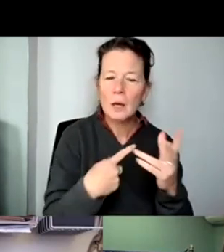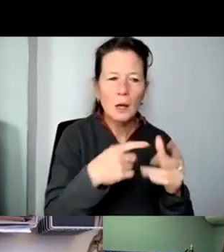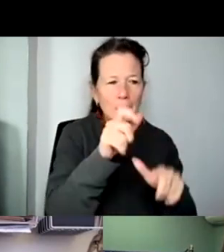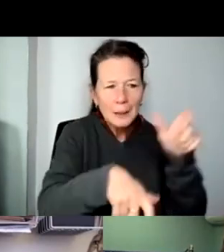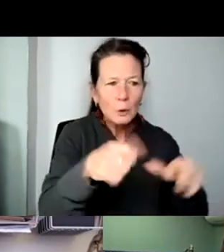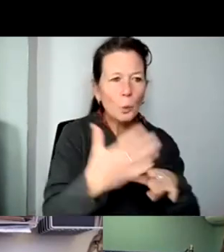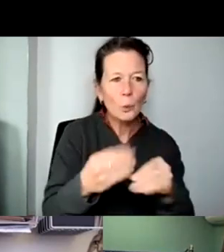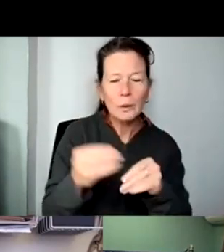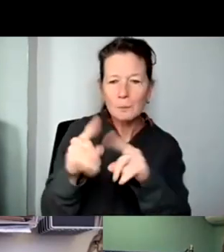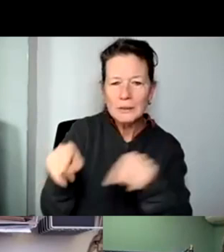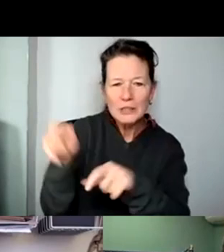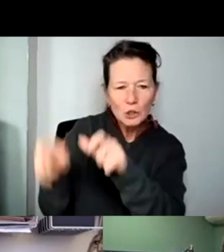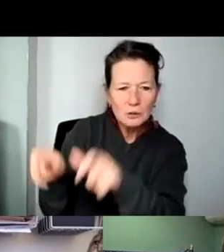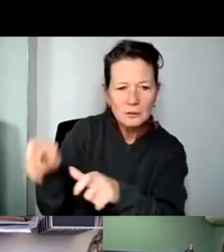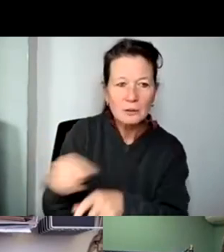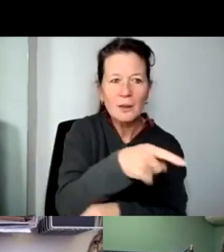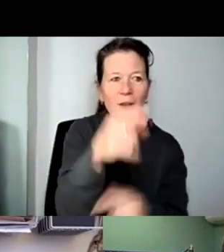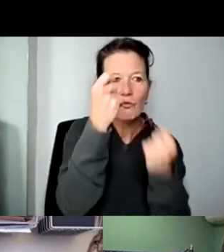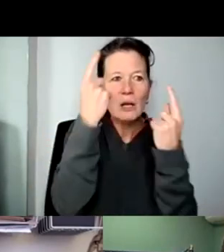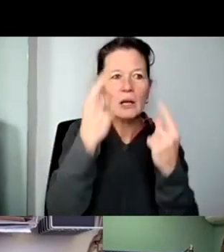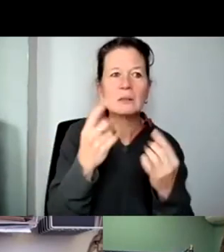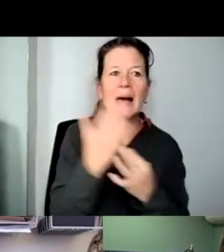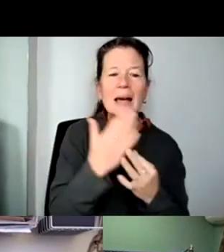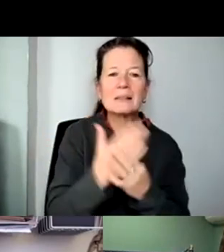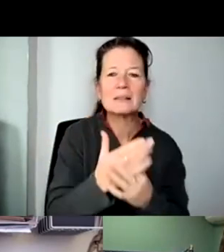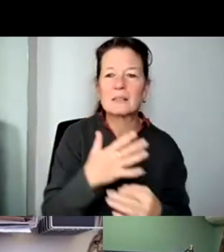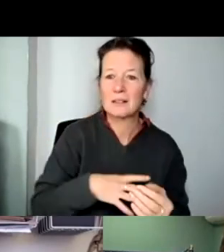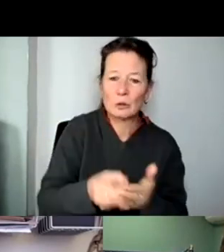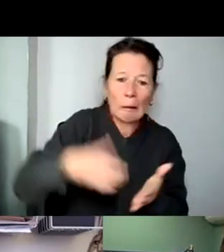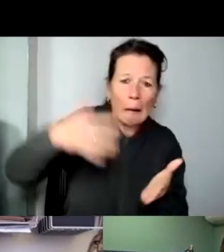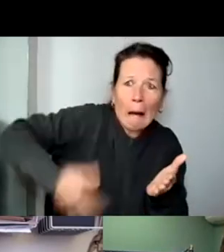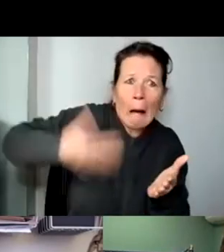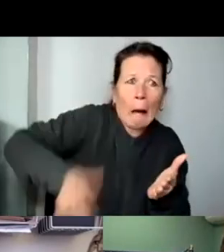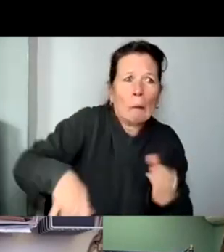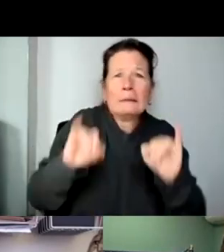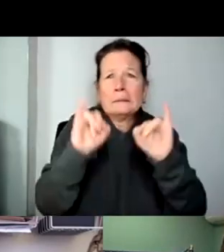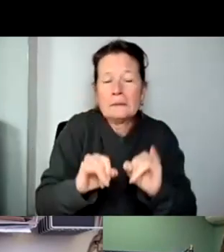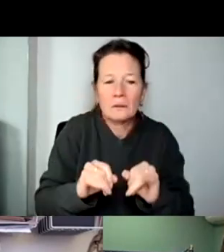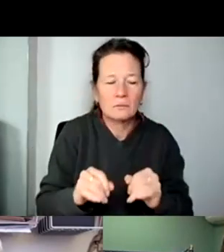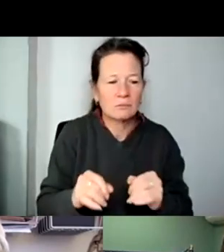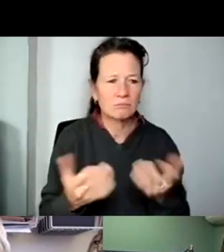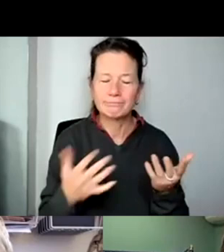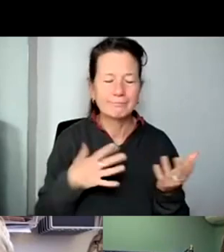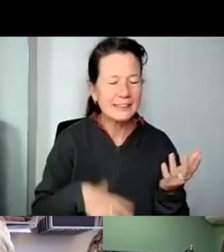musicians who realize that access doesn't necessarily cost money, doesn't necessarily cost a lot.